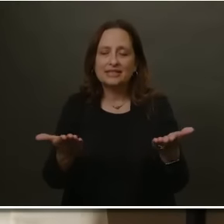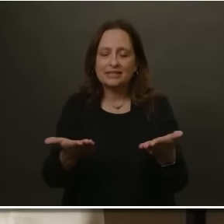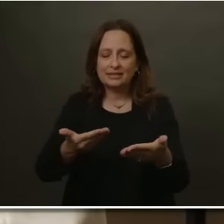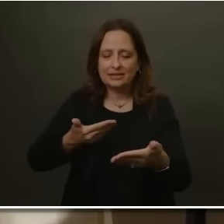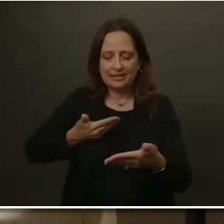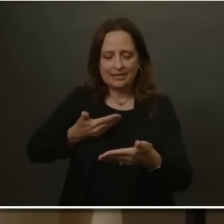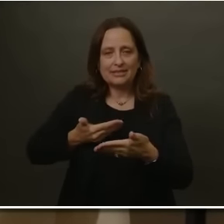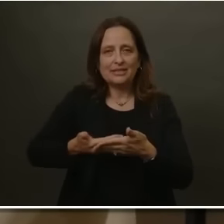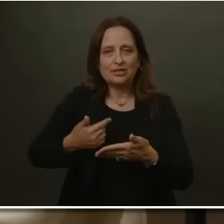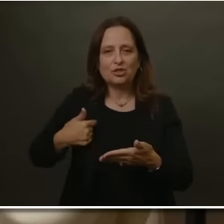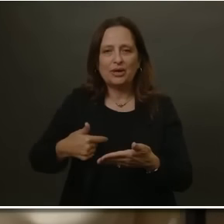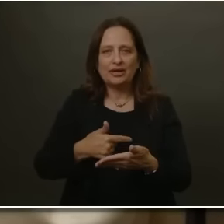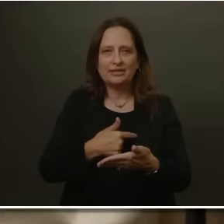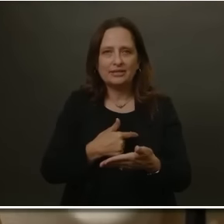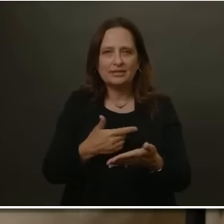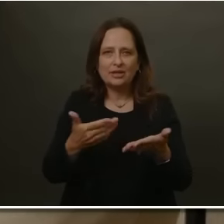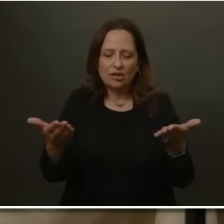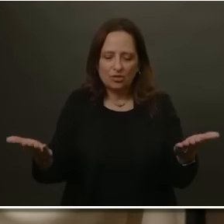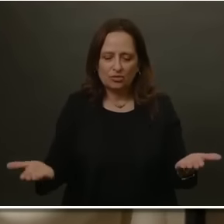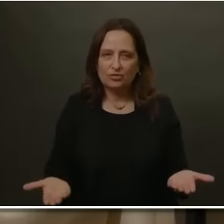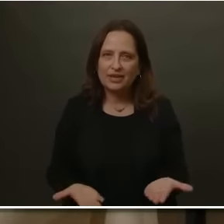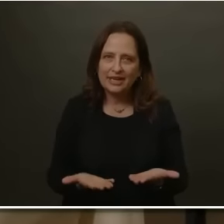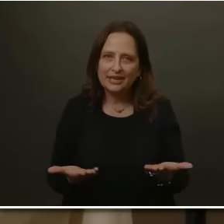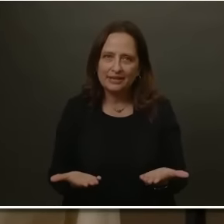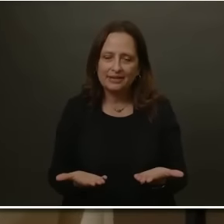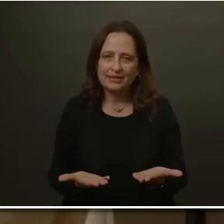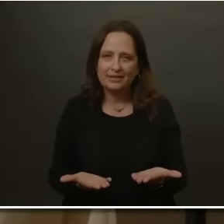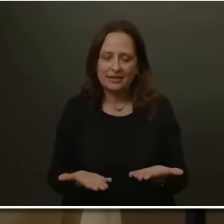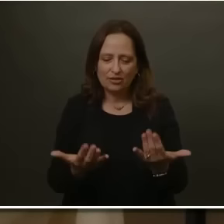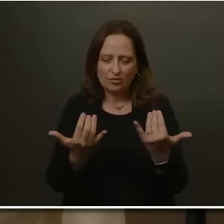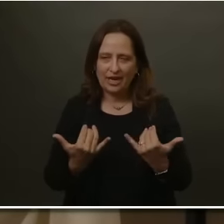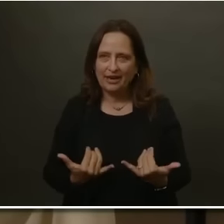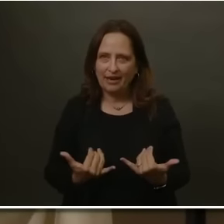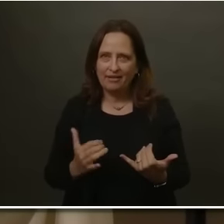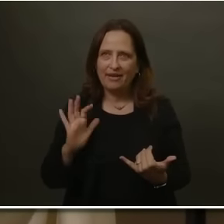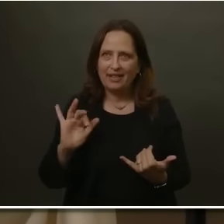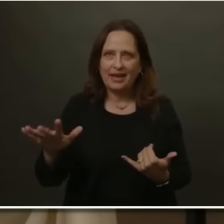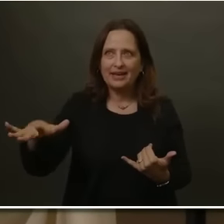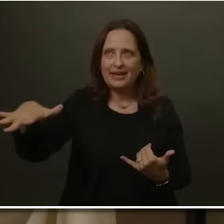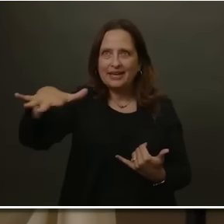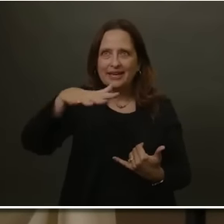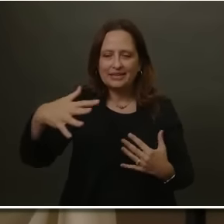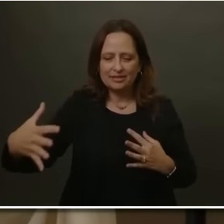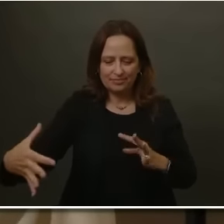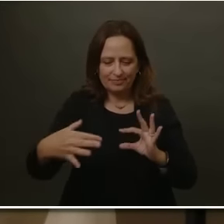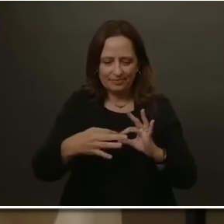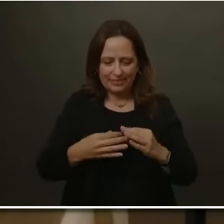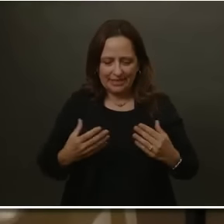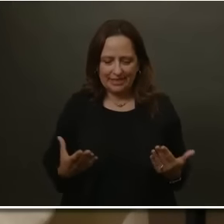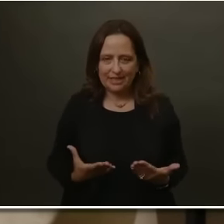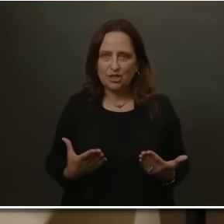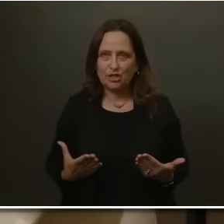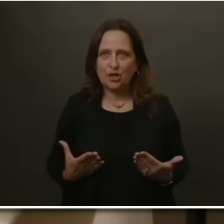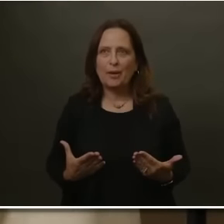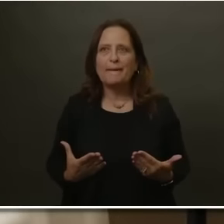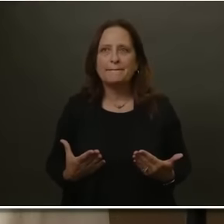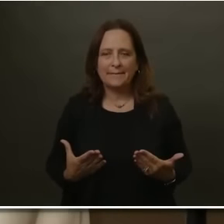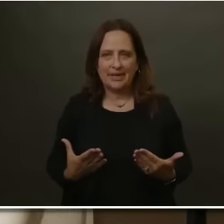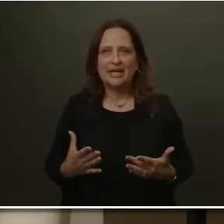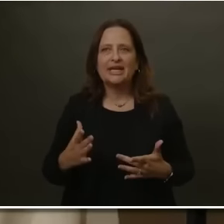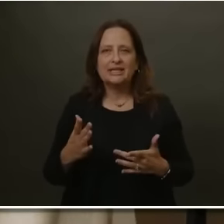to us, right here, right now, among us. He is the resurrection,